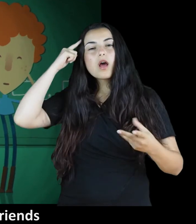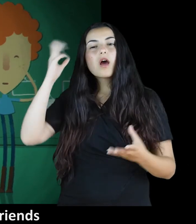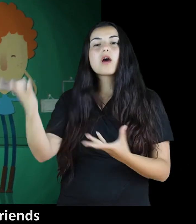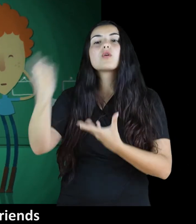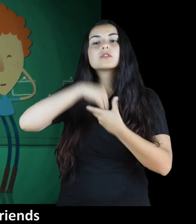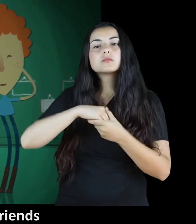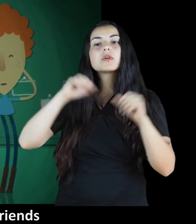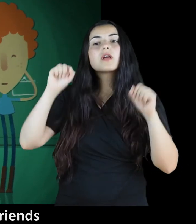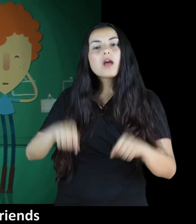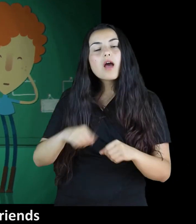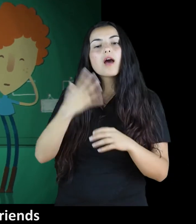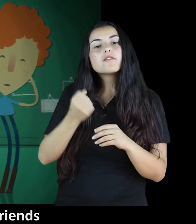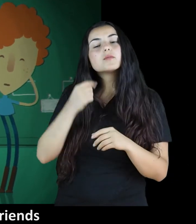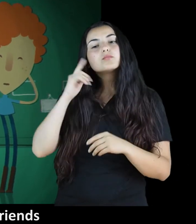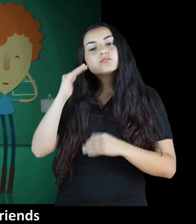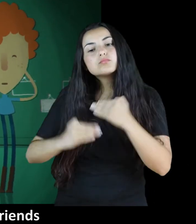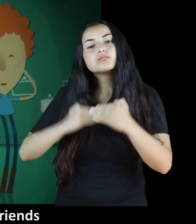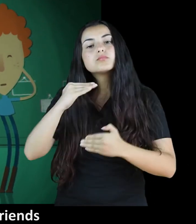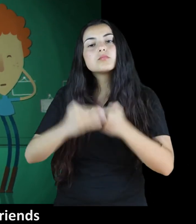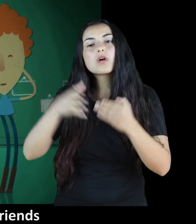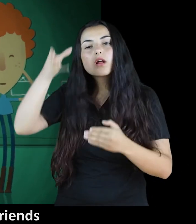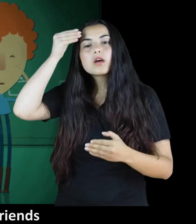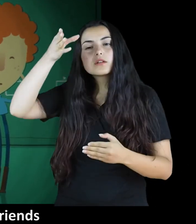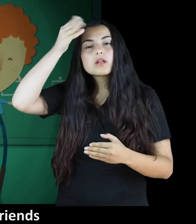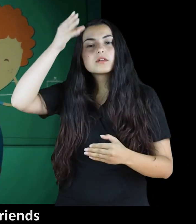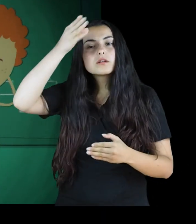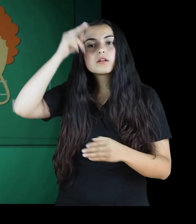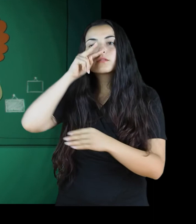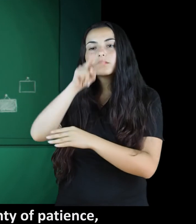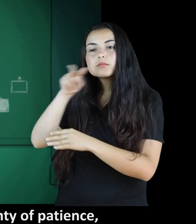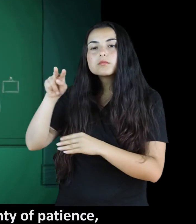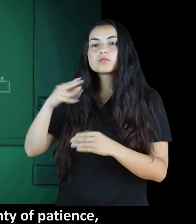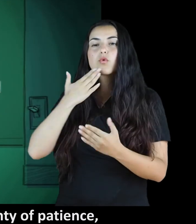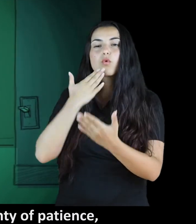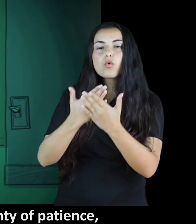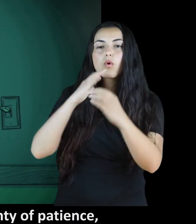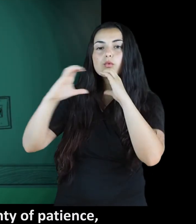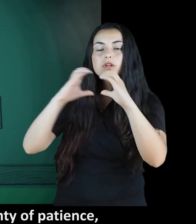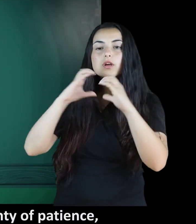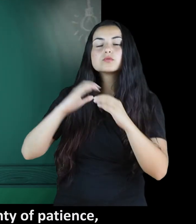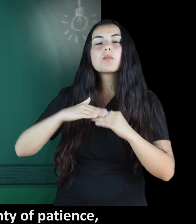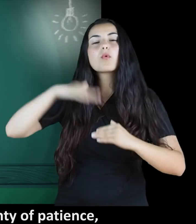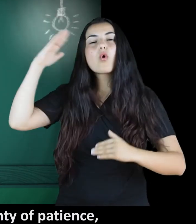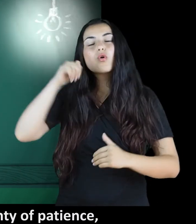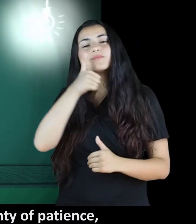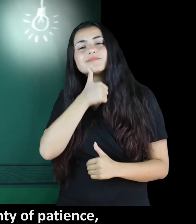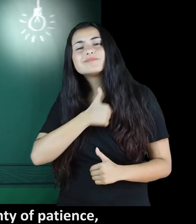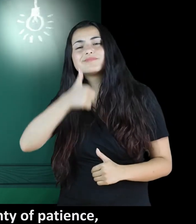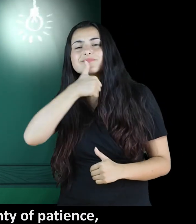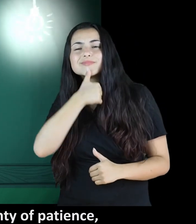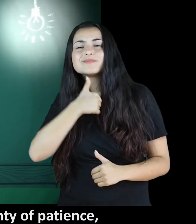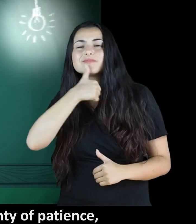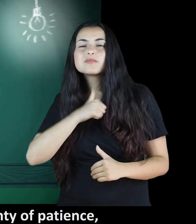need friends who are willing to take the time to know them. With good communication and plenty of